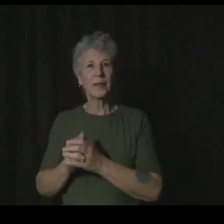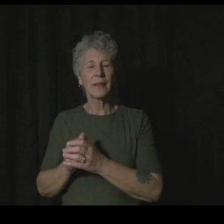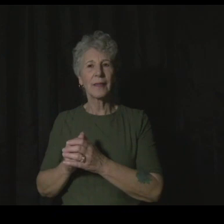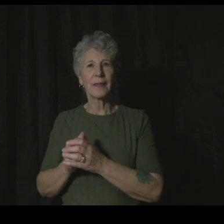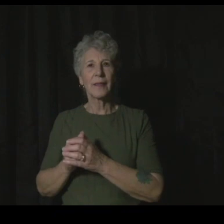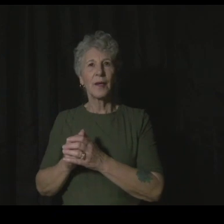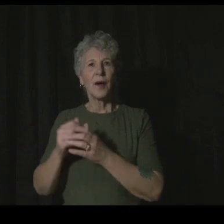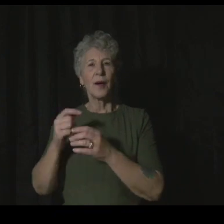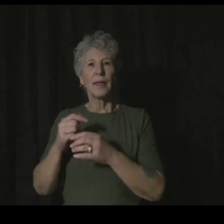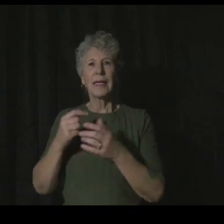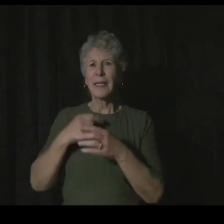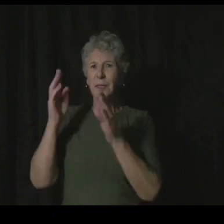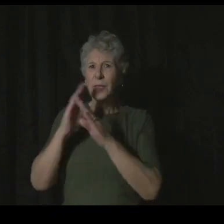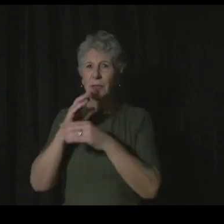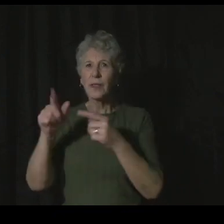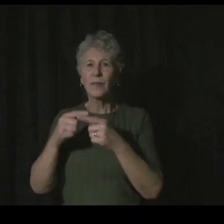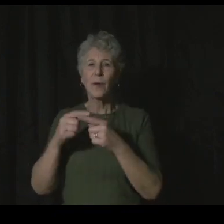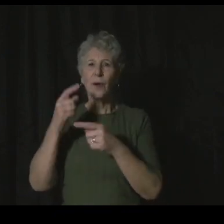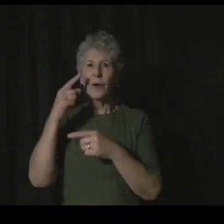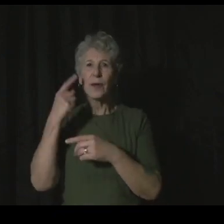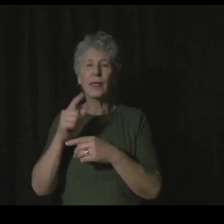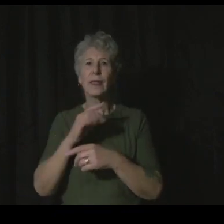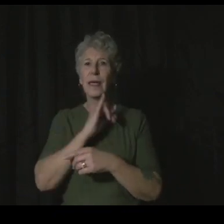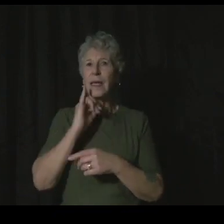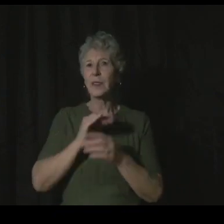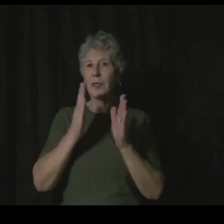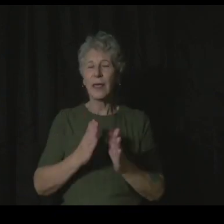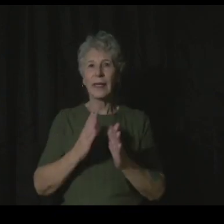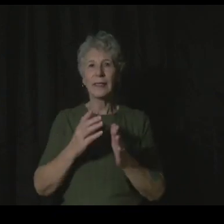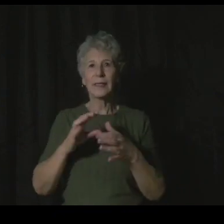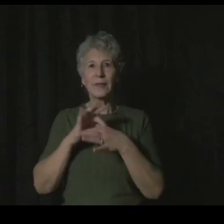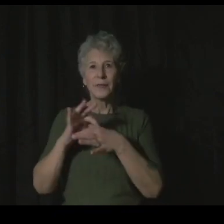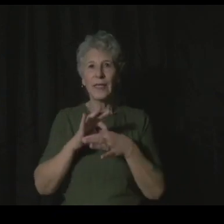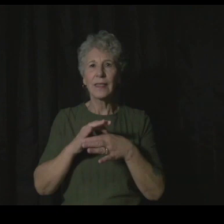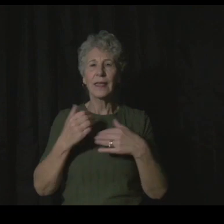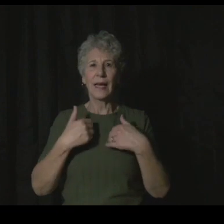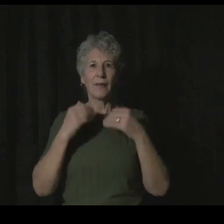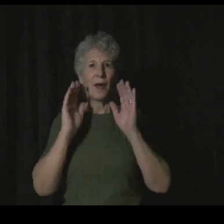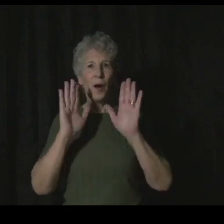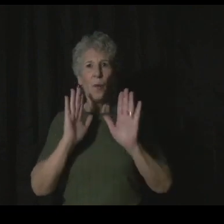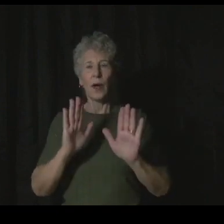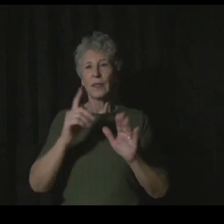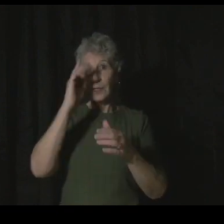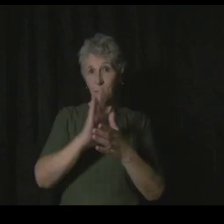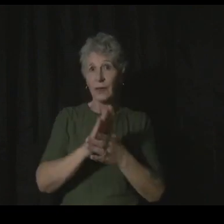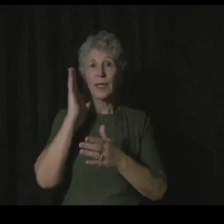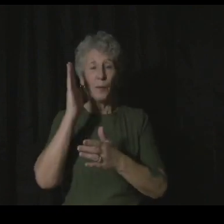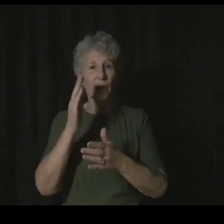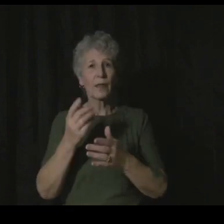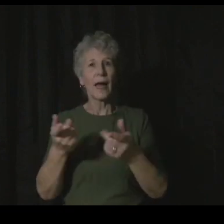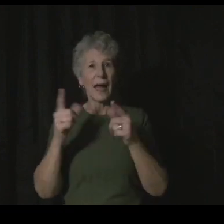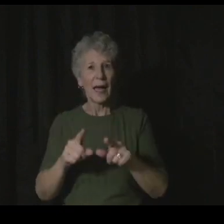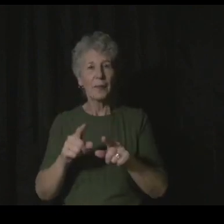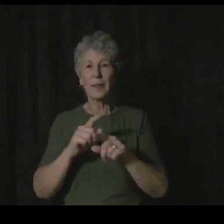concerned that the Israelites, according to the flesh, who have all these wondrous promises that are going to be fulfilled, don't